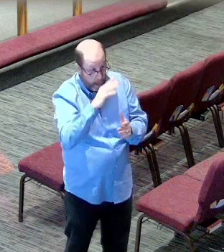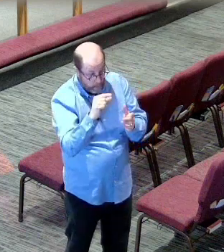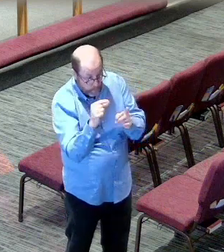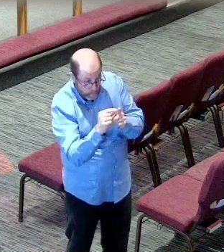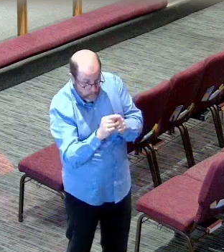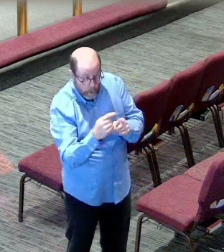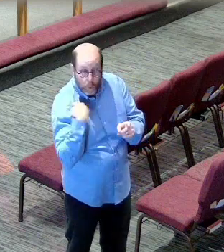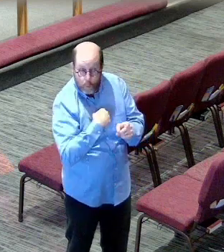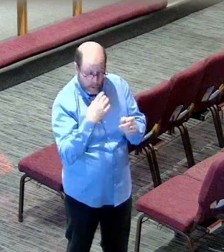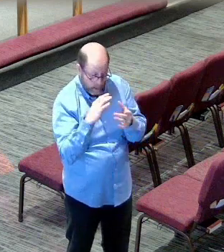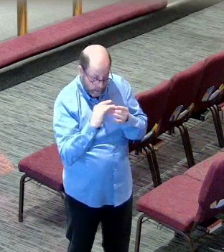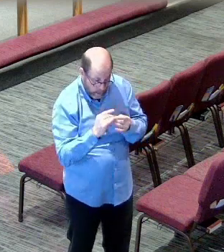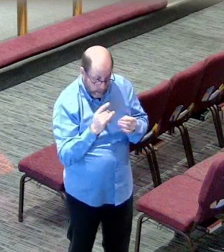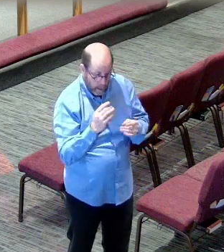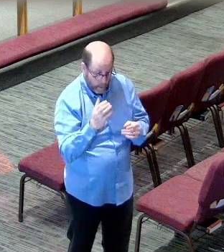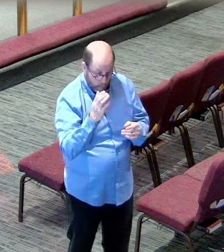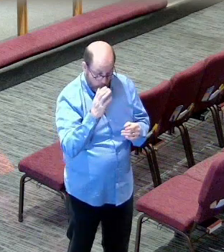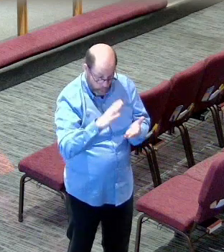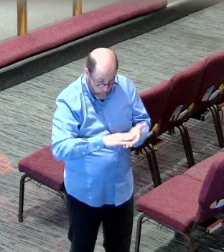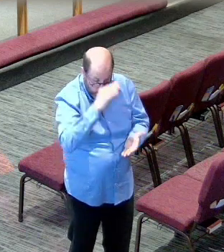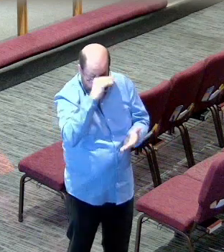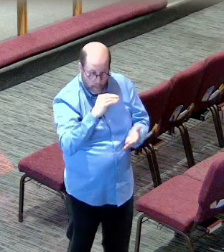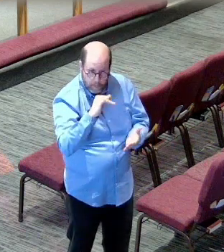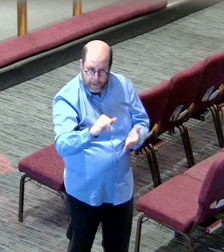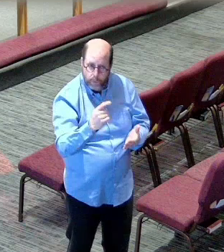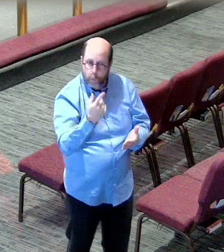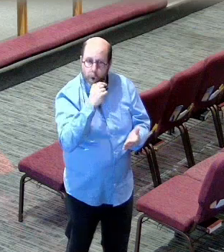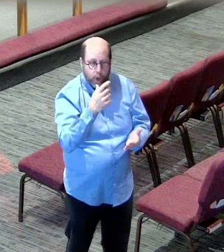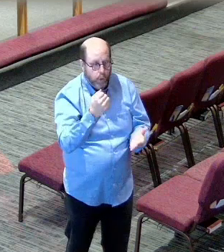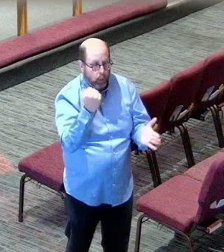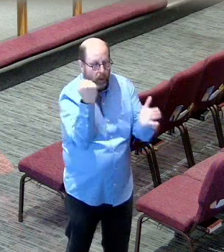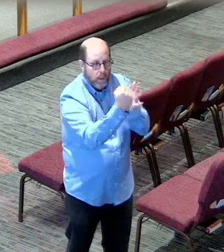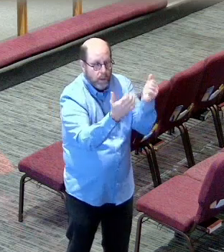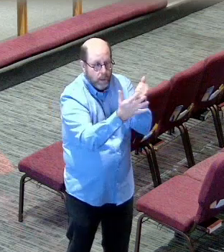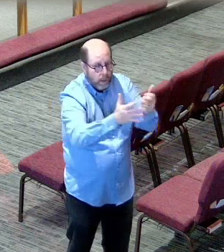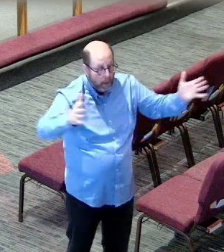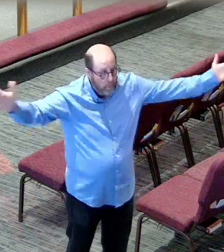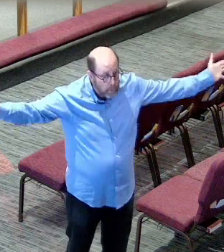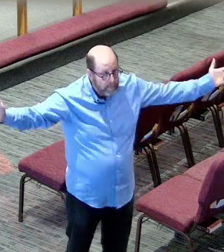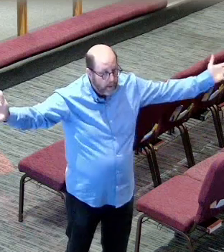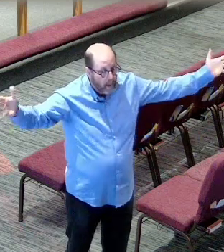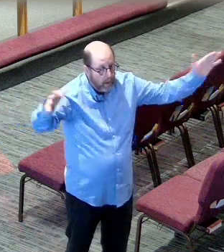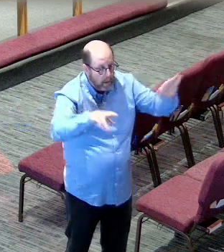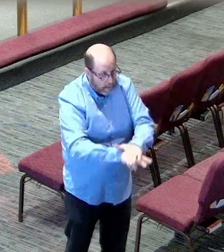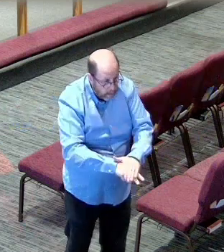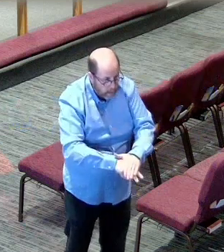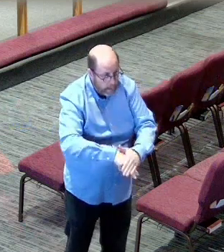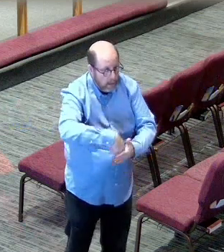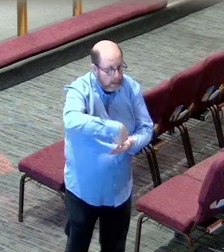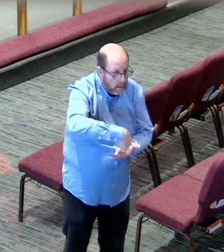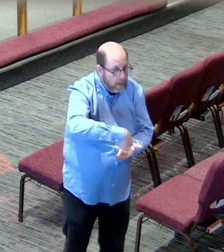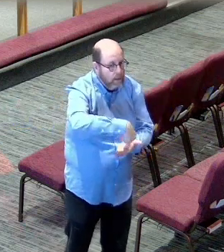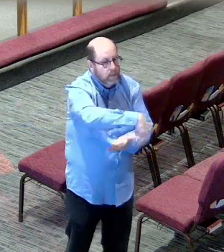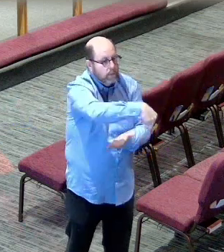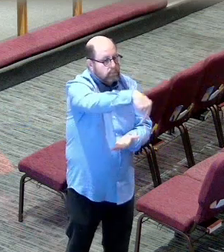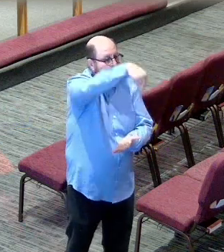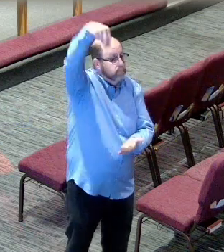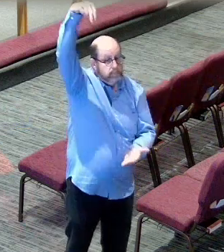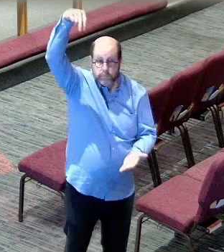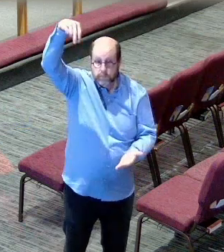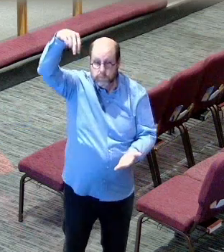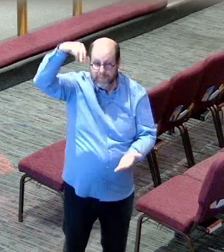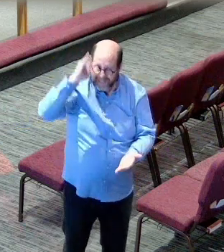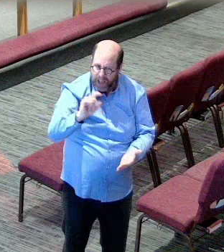the crucified and risen one. That's where we find the message of repentance